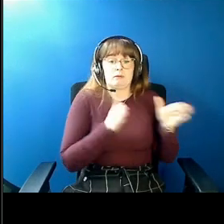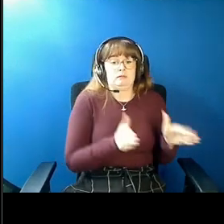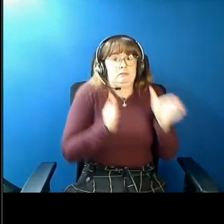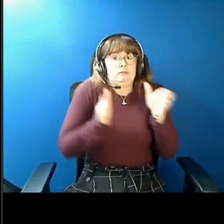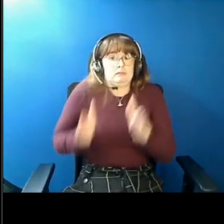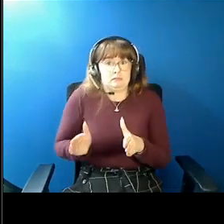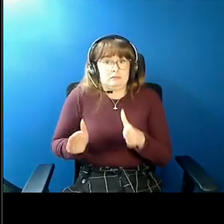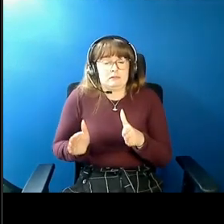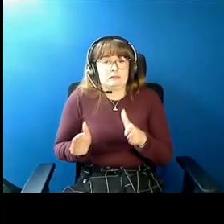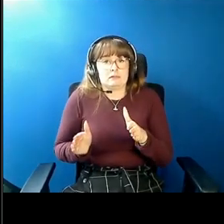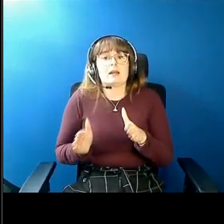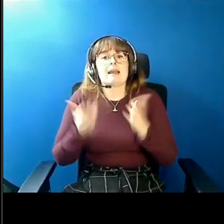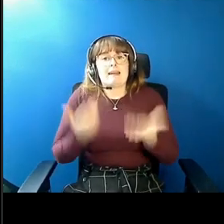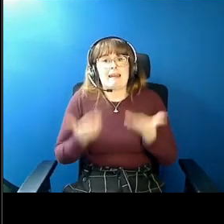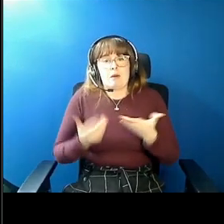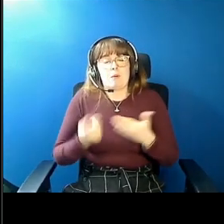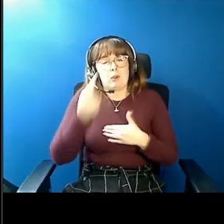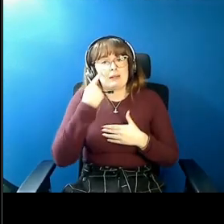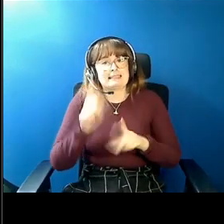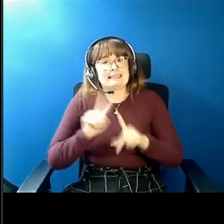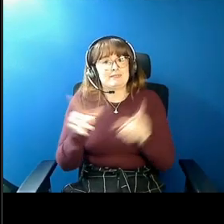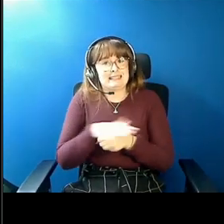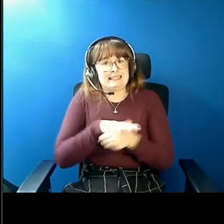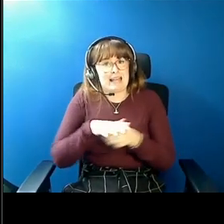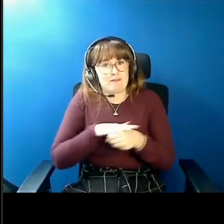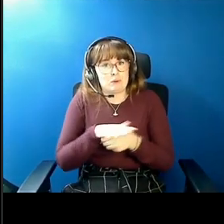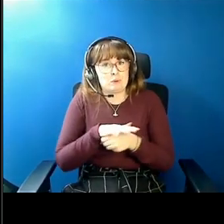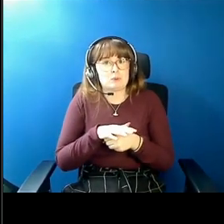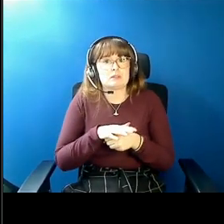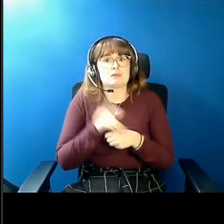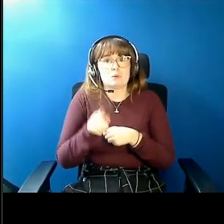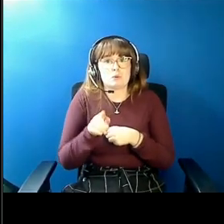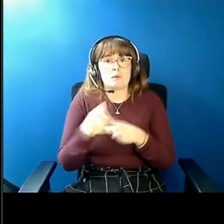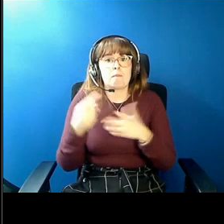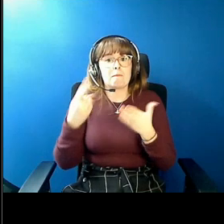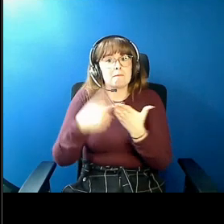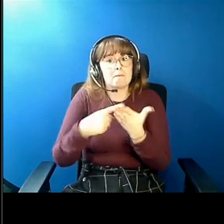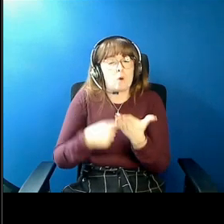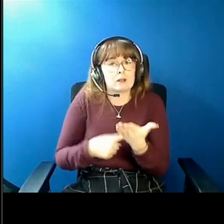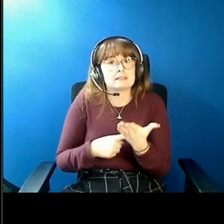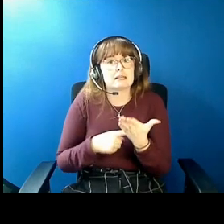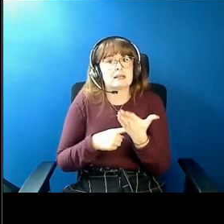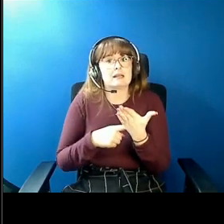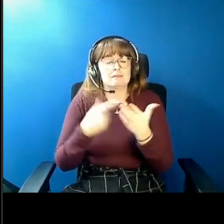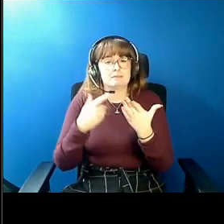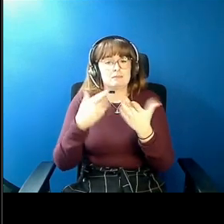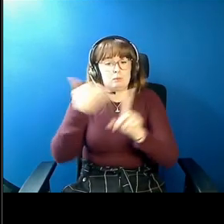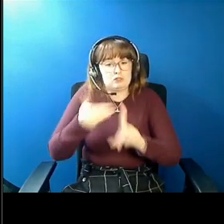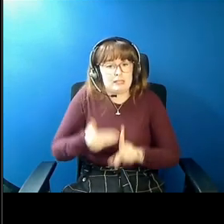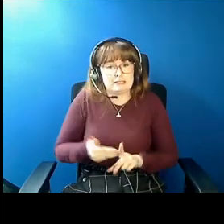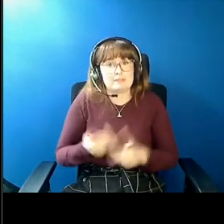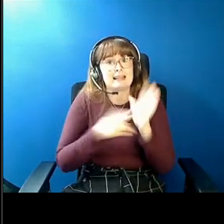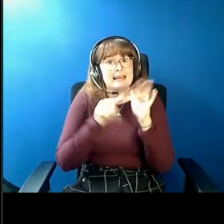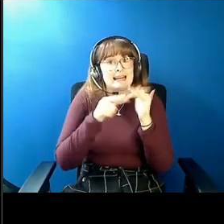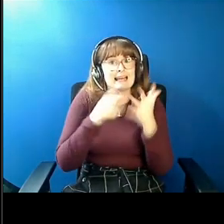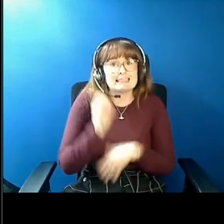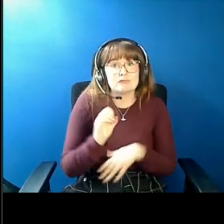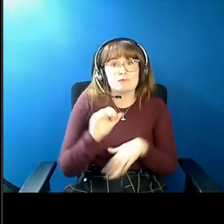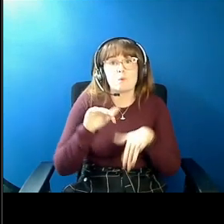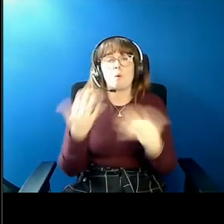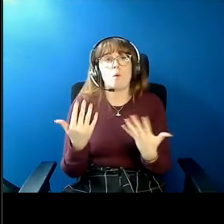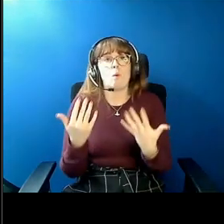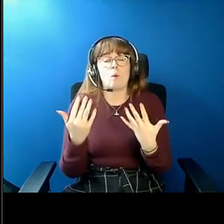explore different retrofit scenarios. So this involves translating policy objectives, whether they be net zero or regulatory targets around